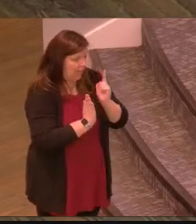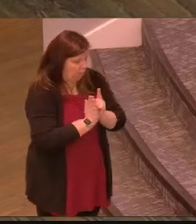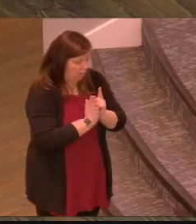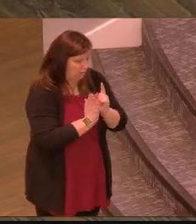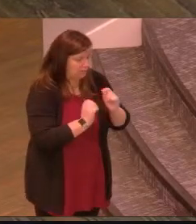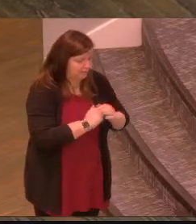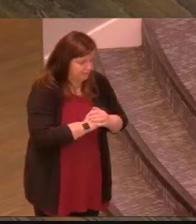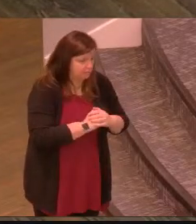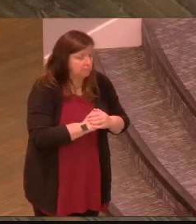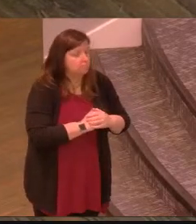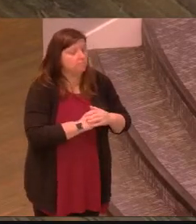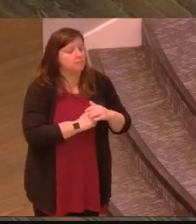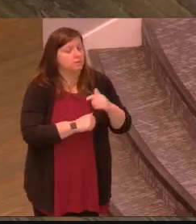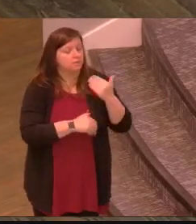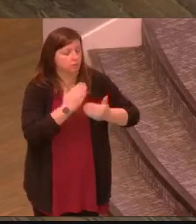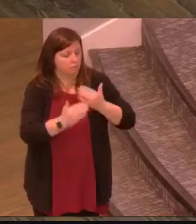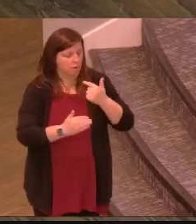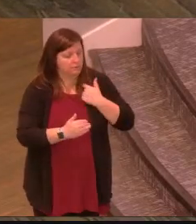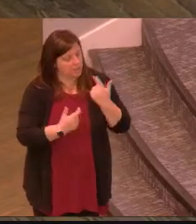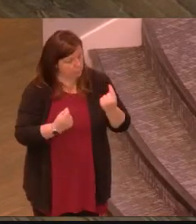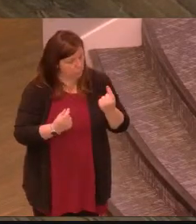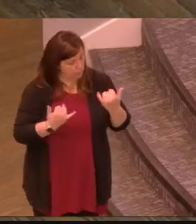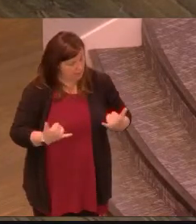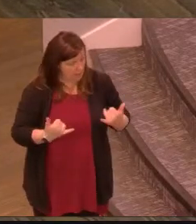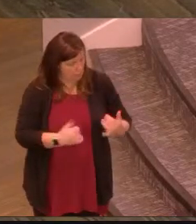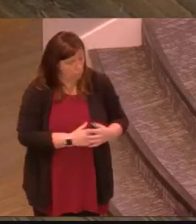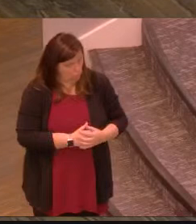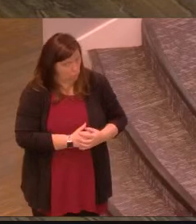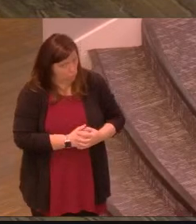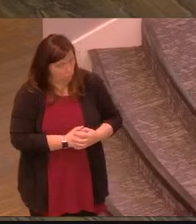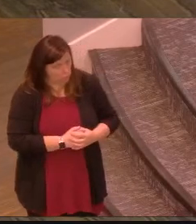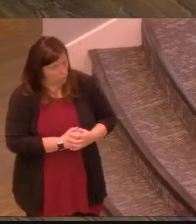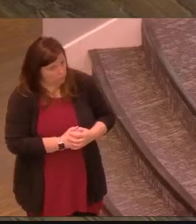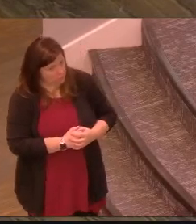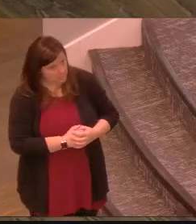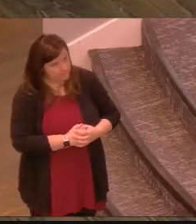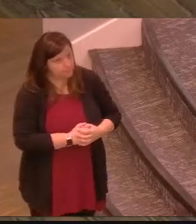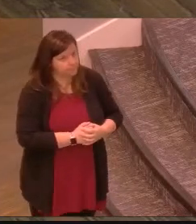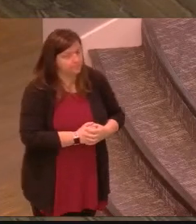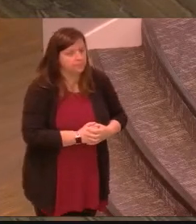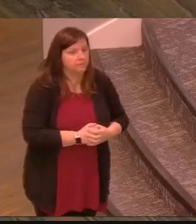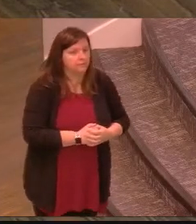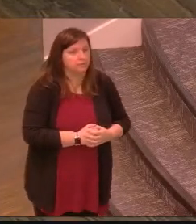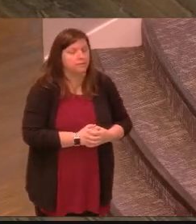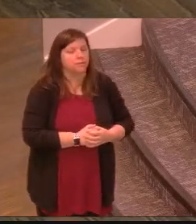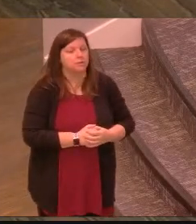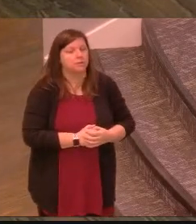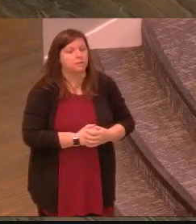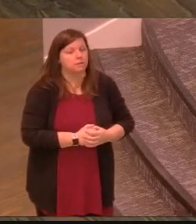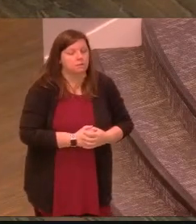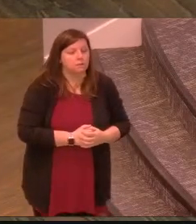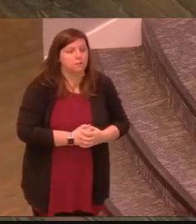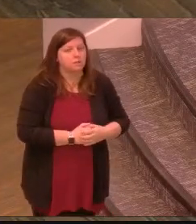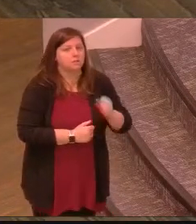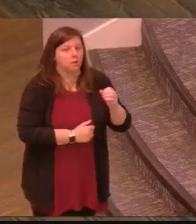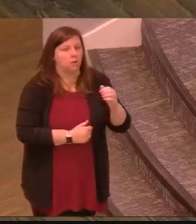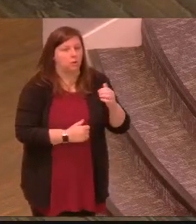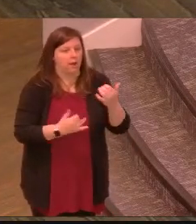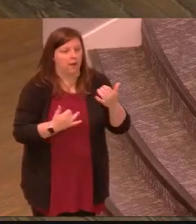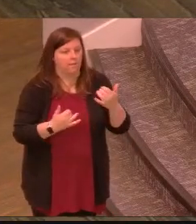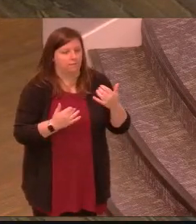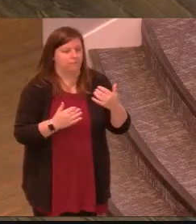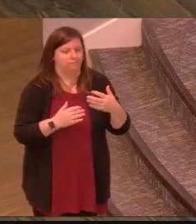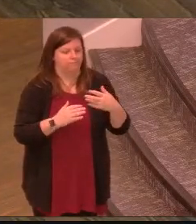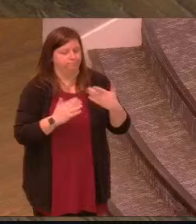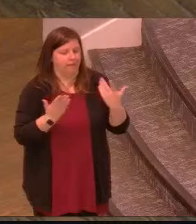going through now that I've placed job categories on this new salary schedule, is